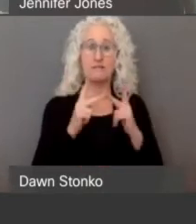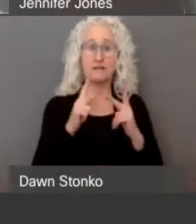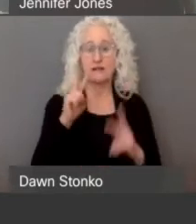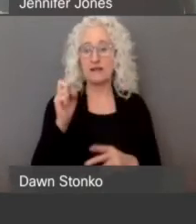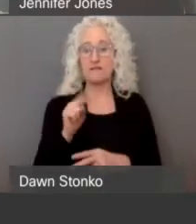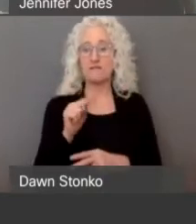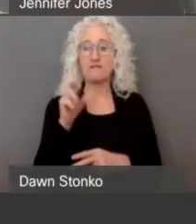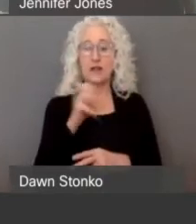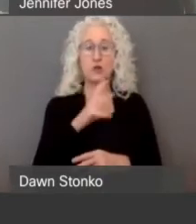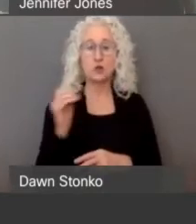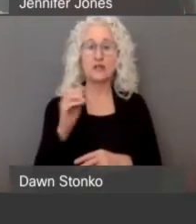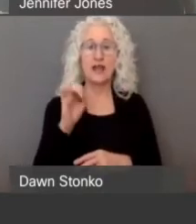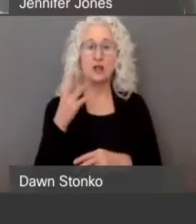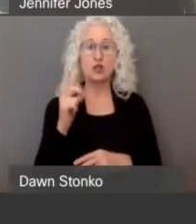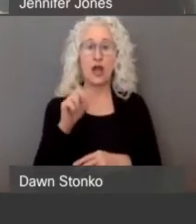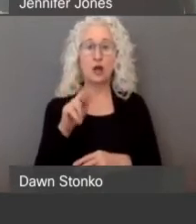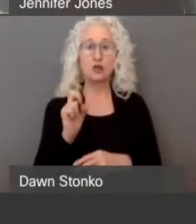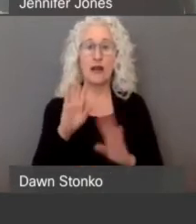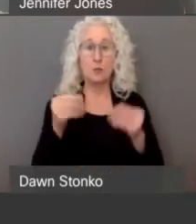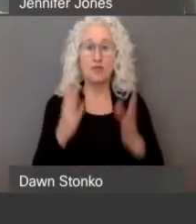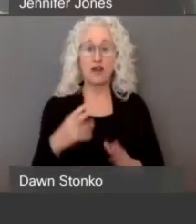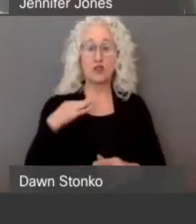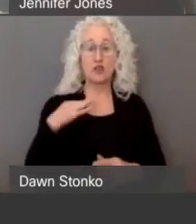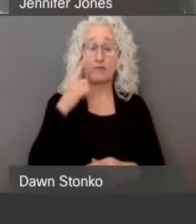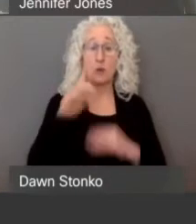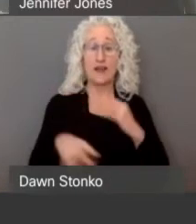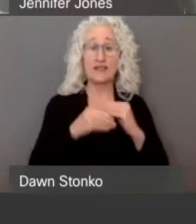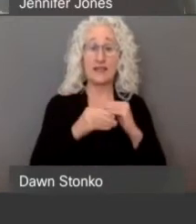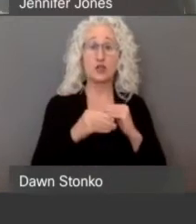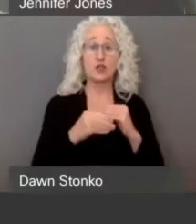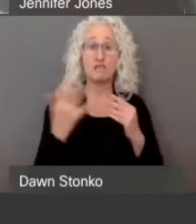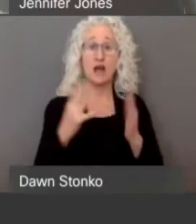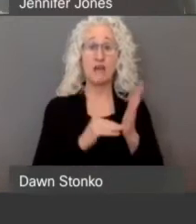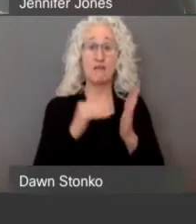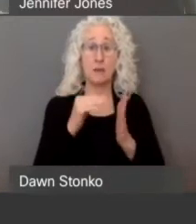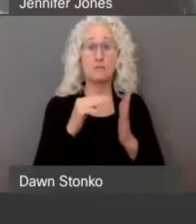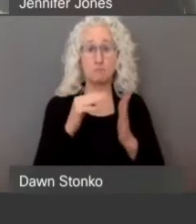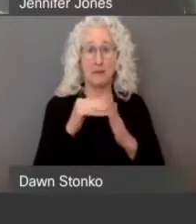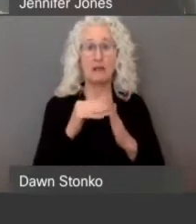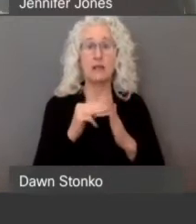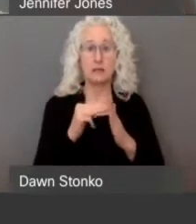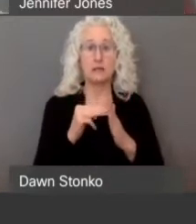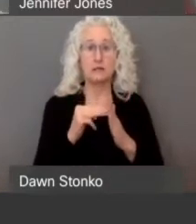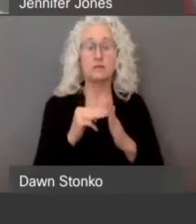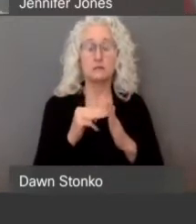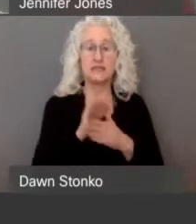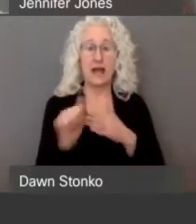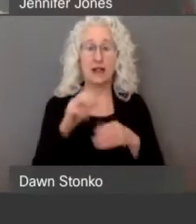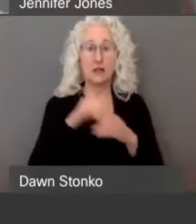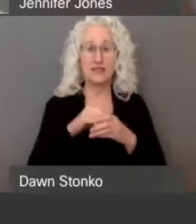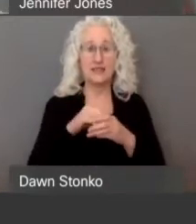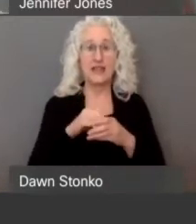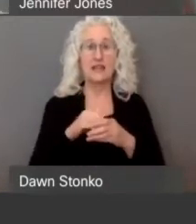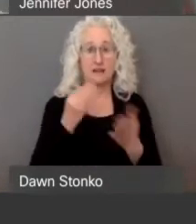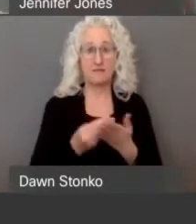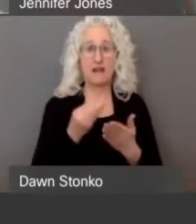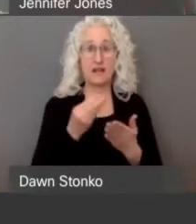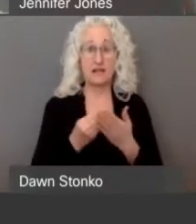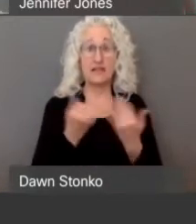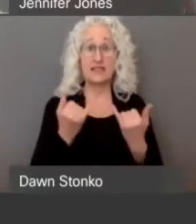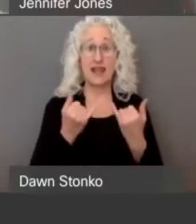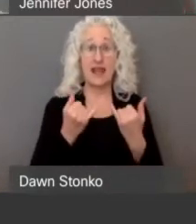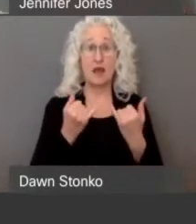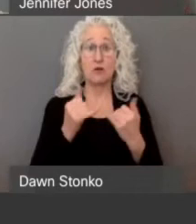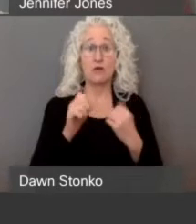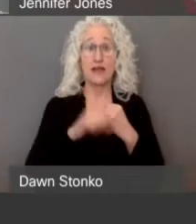providers. Applications for an additional $5 million in funding has now been extended to